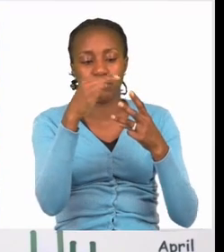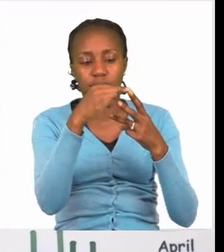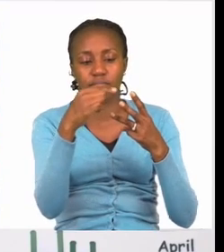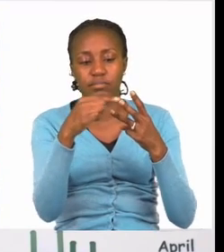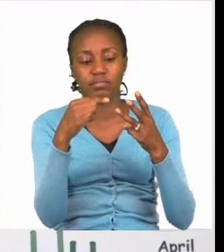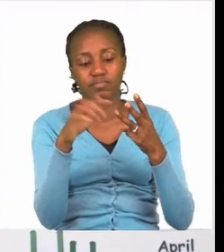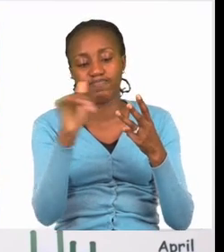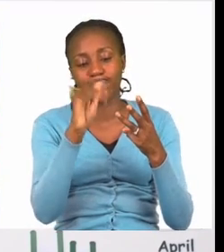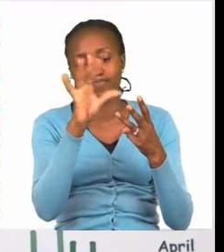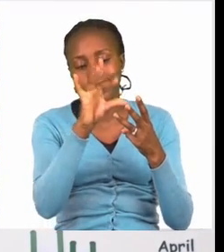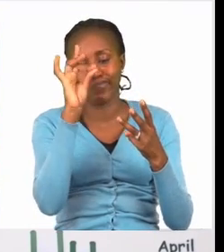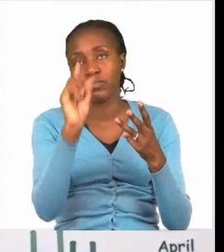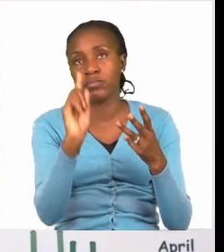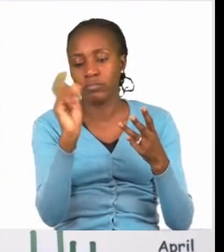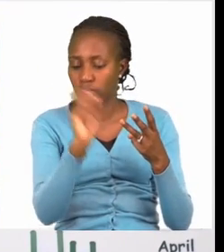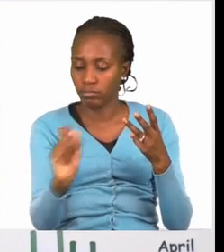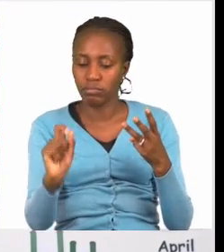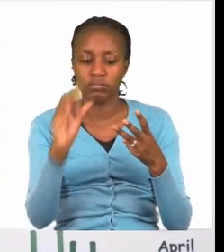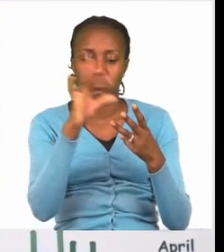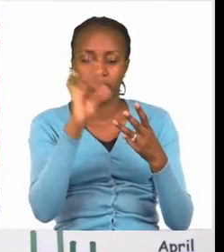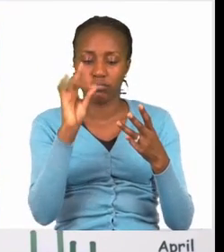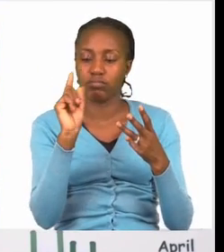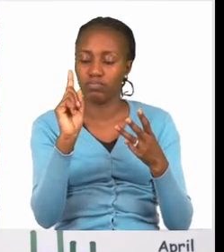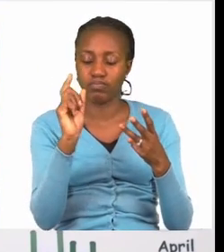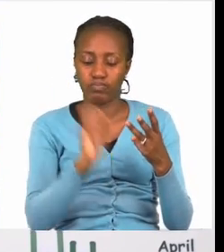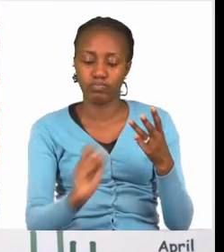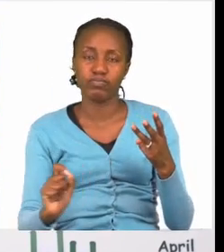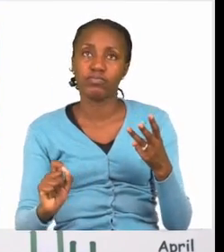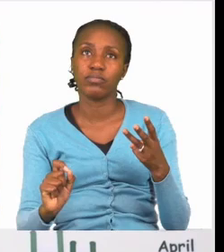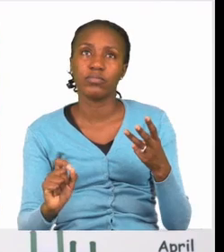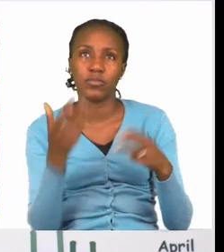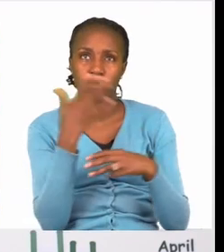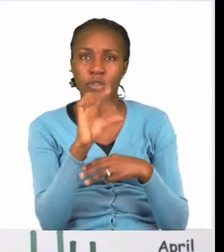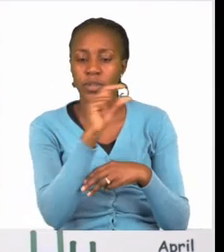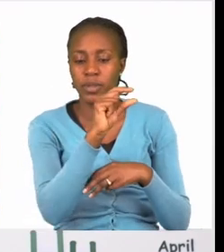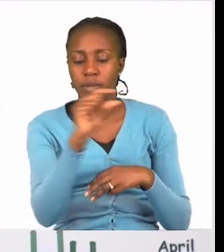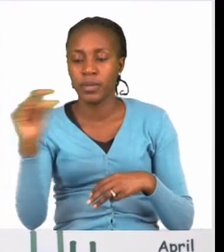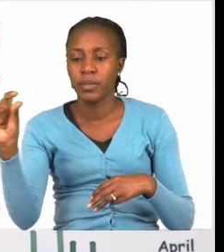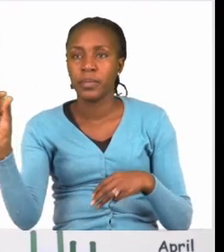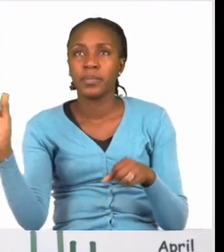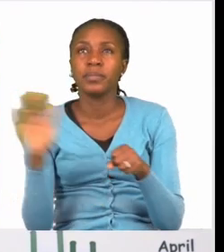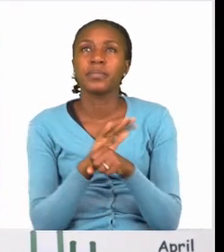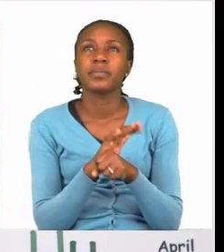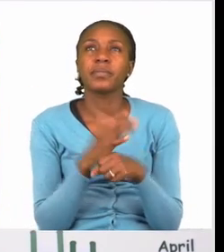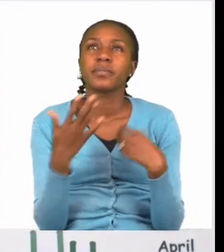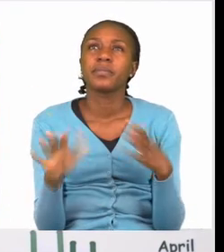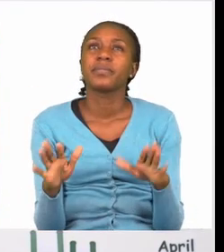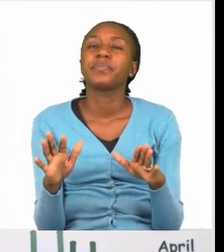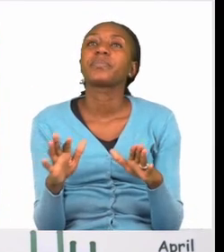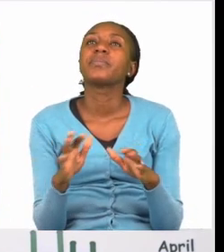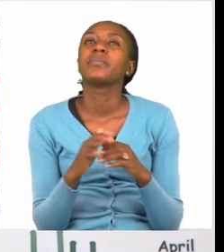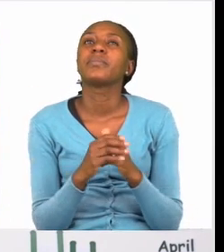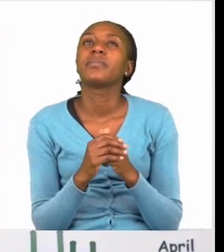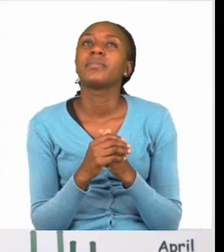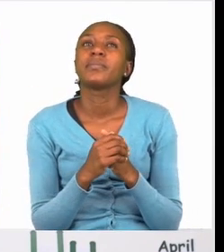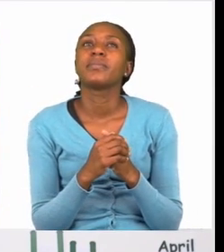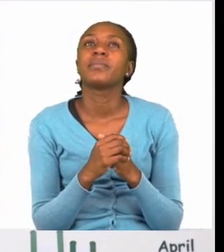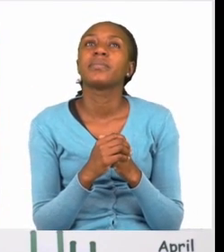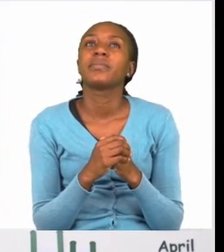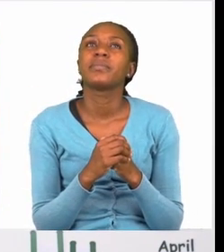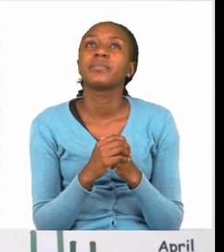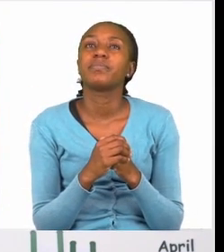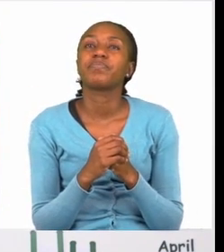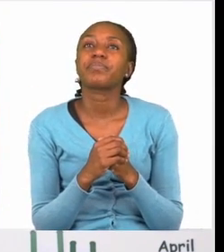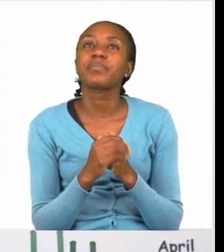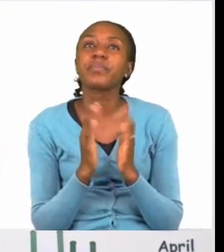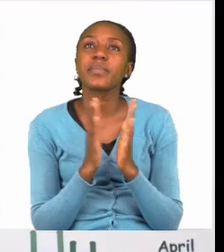of the sentences so that you can complete the simple present tense. Okay,